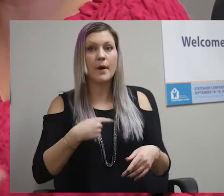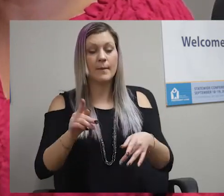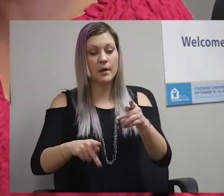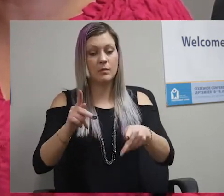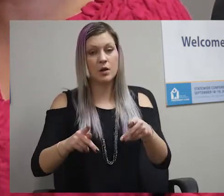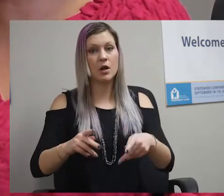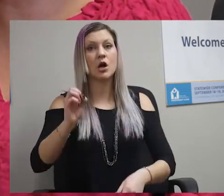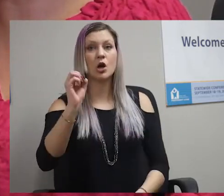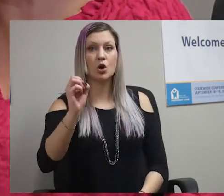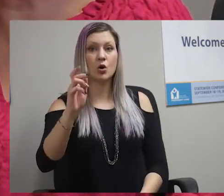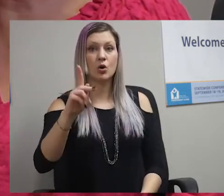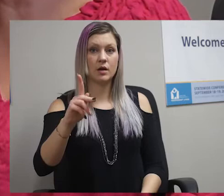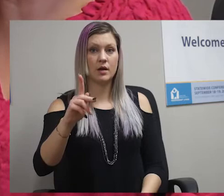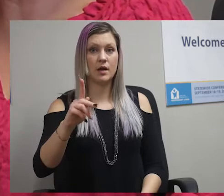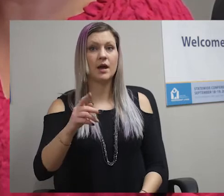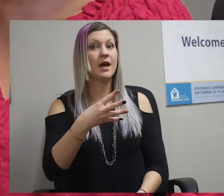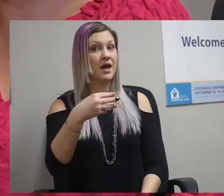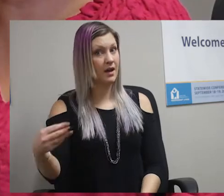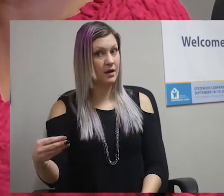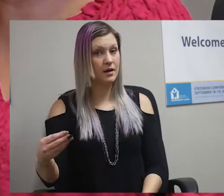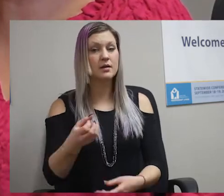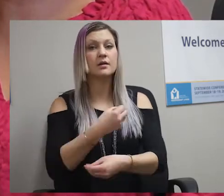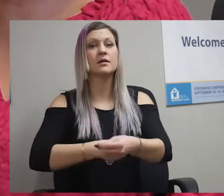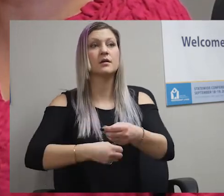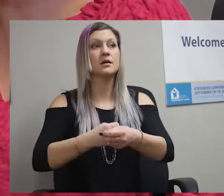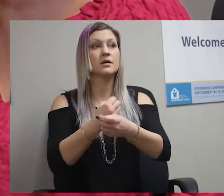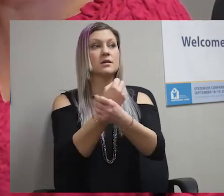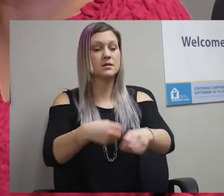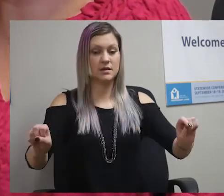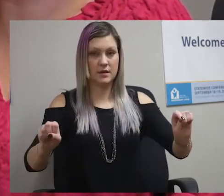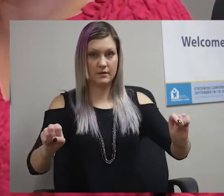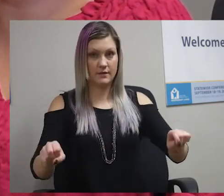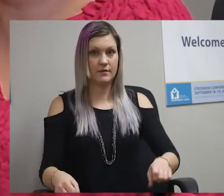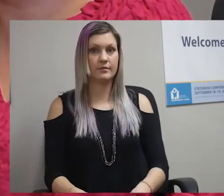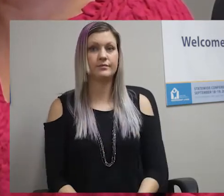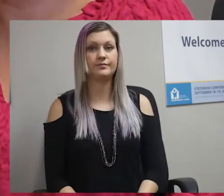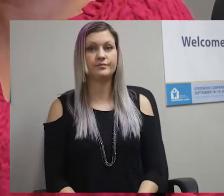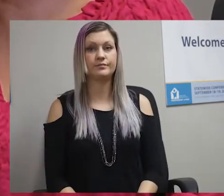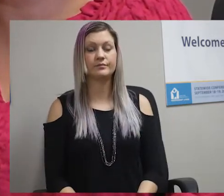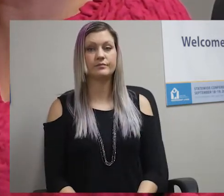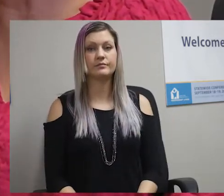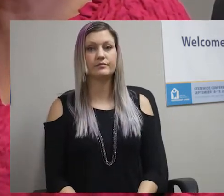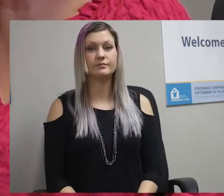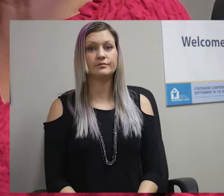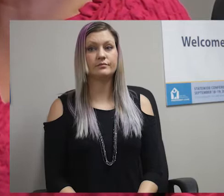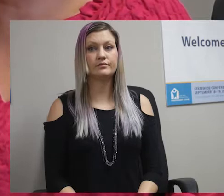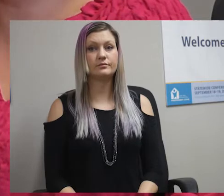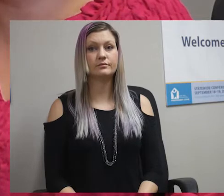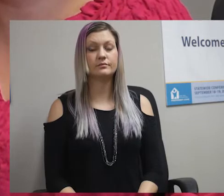know, Sally was supposed to show up to work. I can't reach her. She hasn't called. I just want to make sure she's okay.